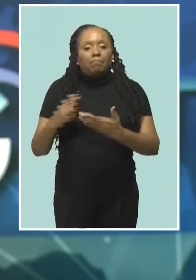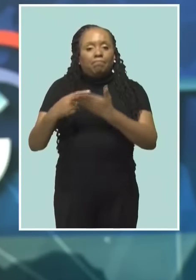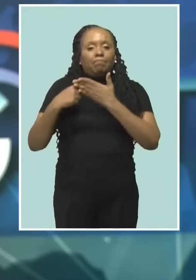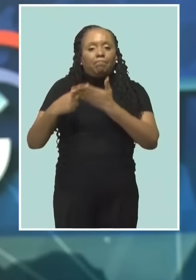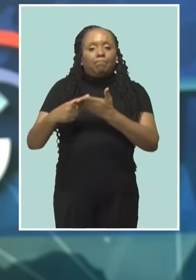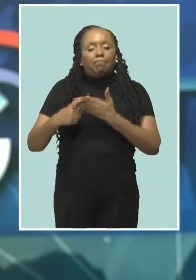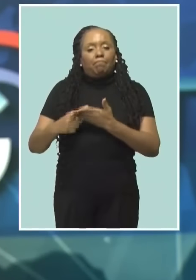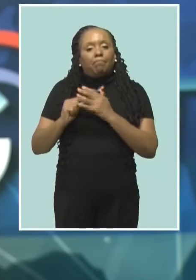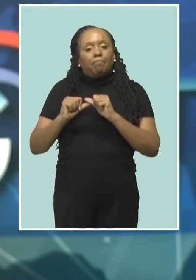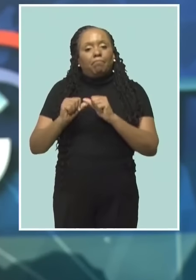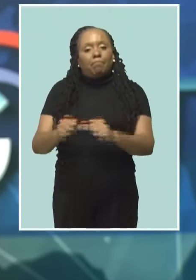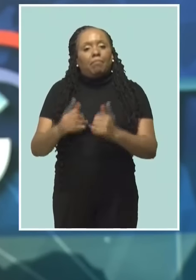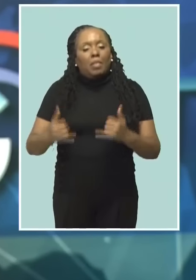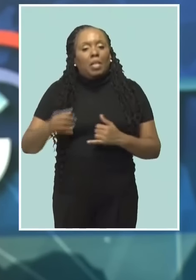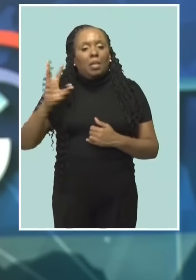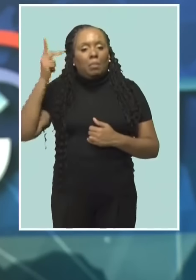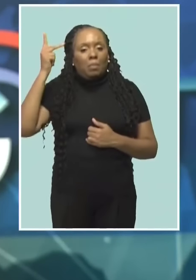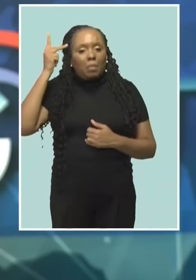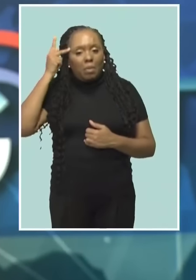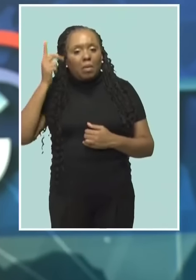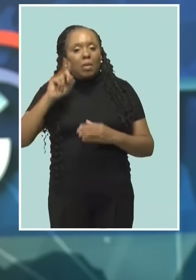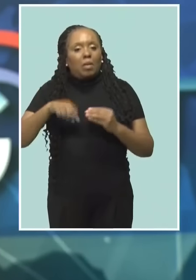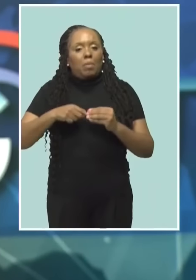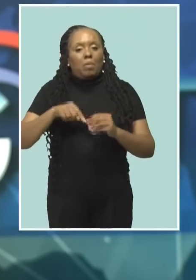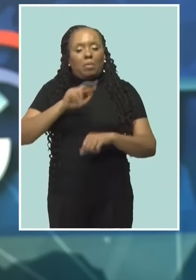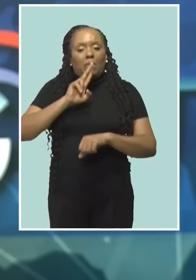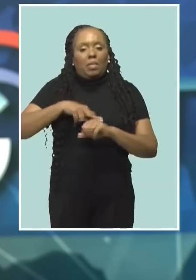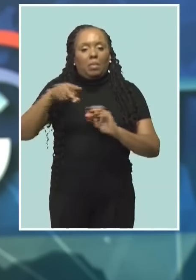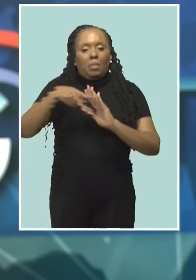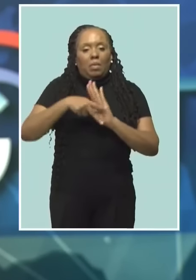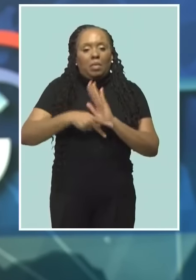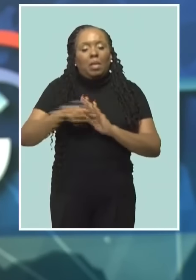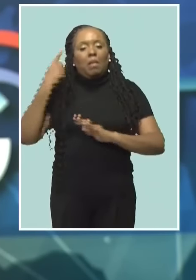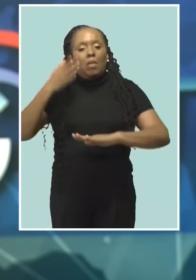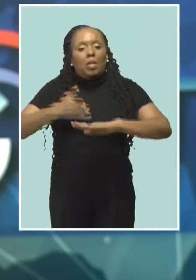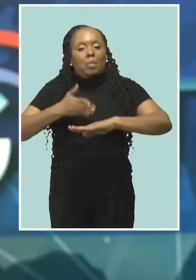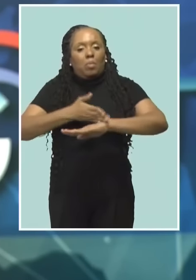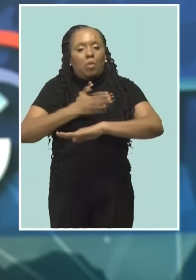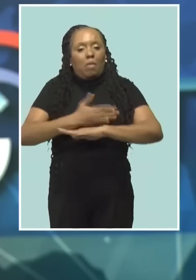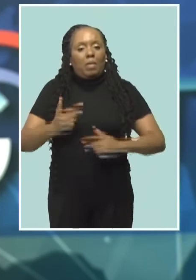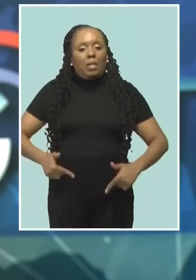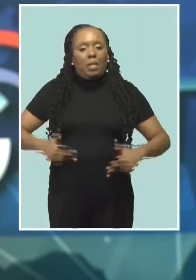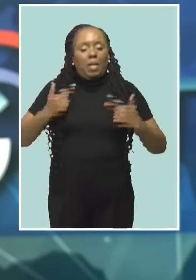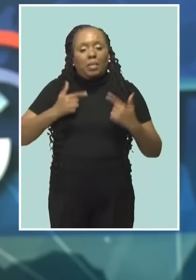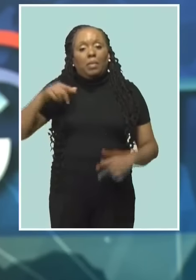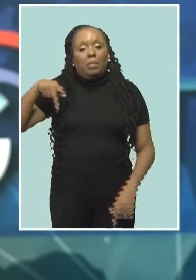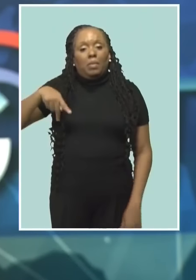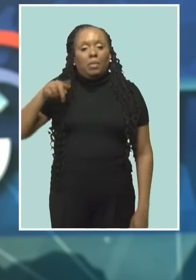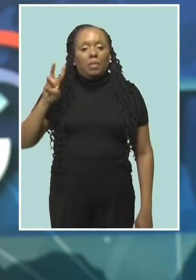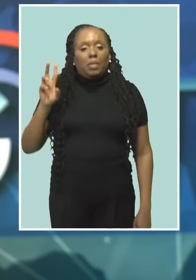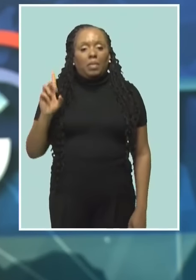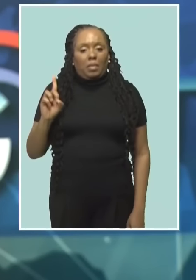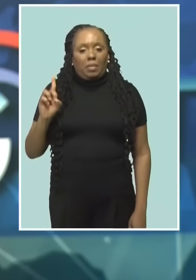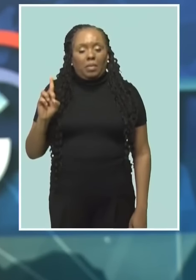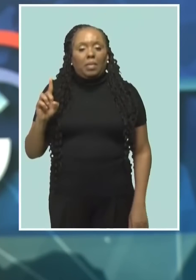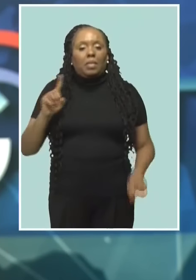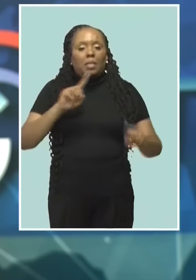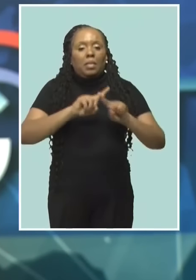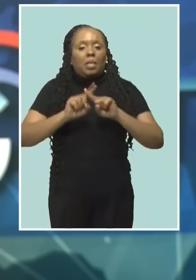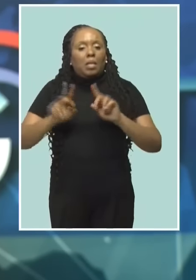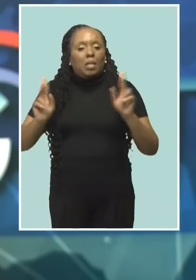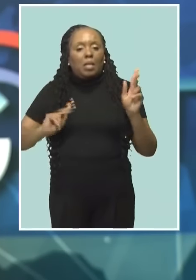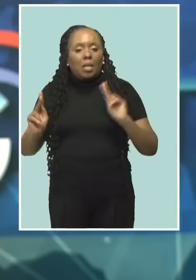Debate continued in Parliament today on a resolution to take note of the national policy for improving the lives of persons with